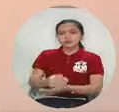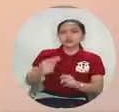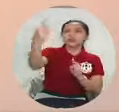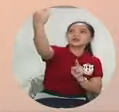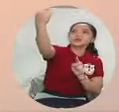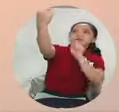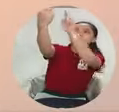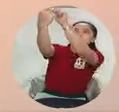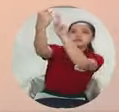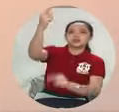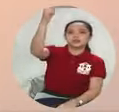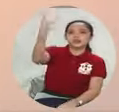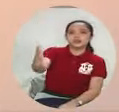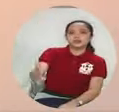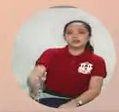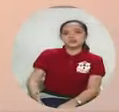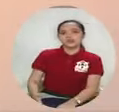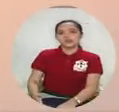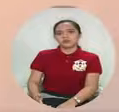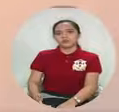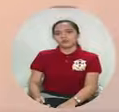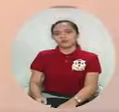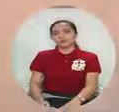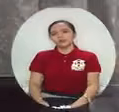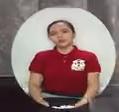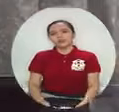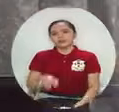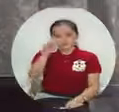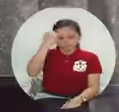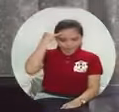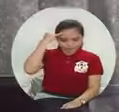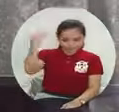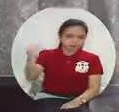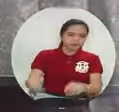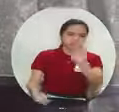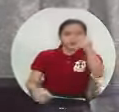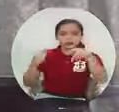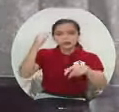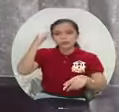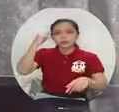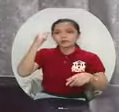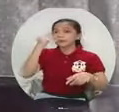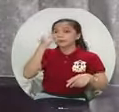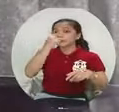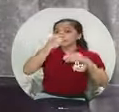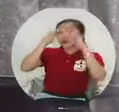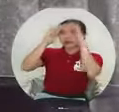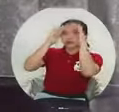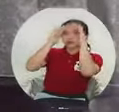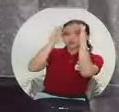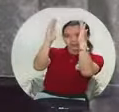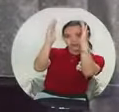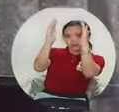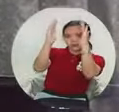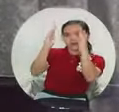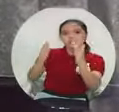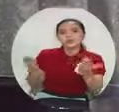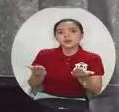high calling of God in Christ Jesus. Can you imagine? His eyes were focused on that high calling of